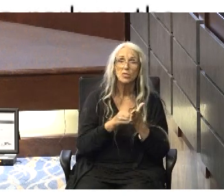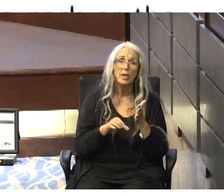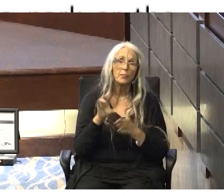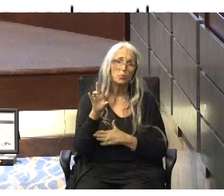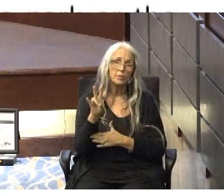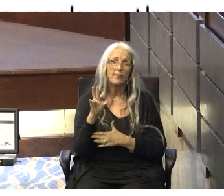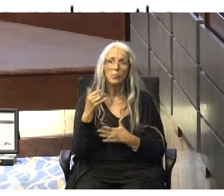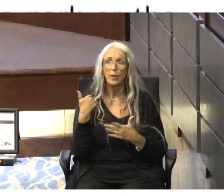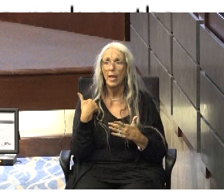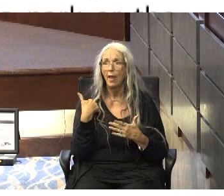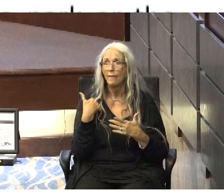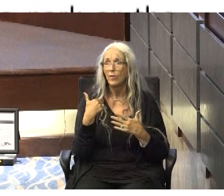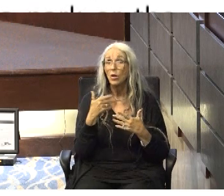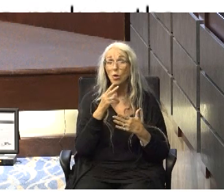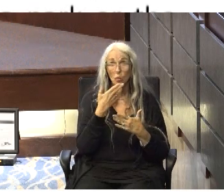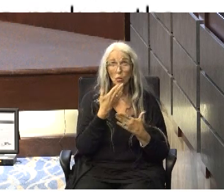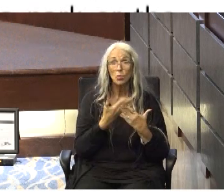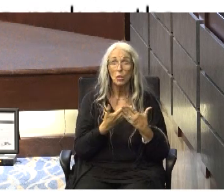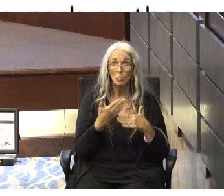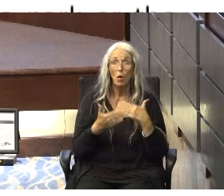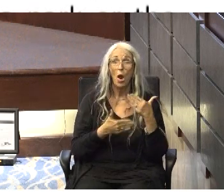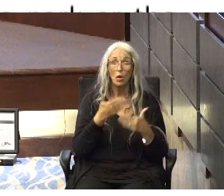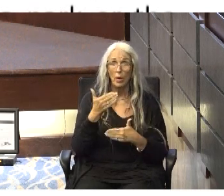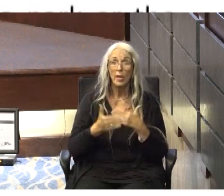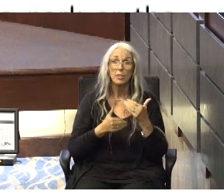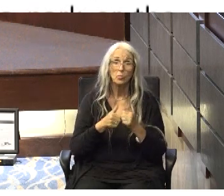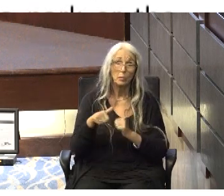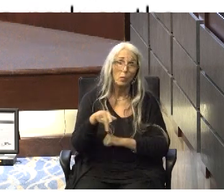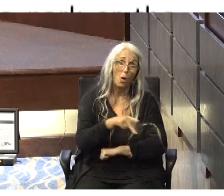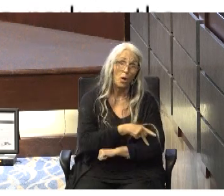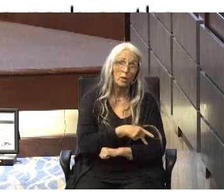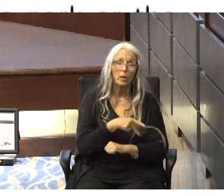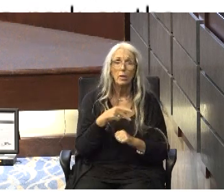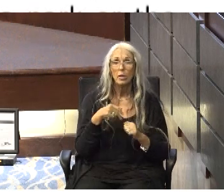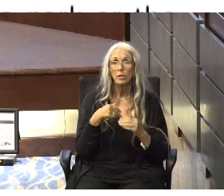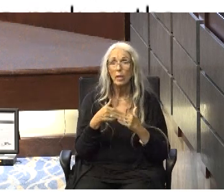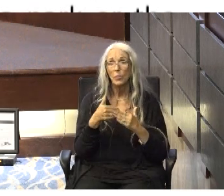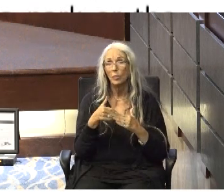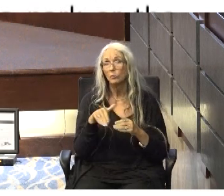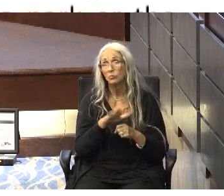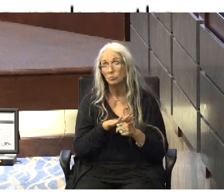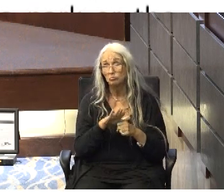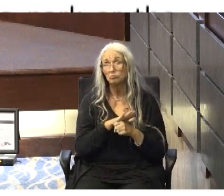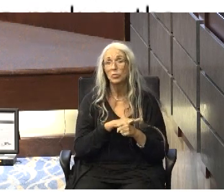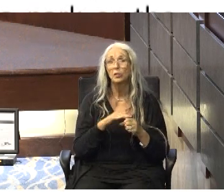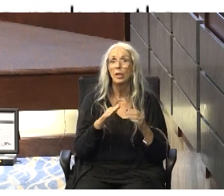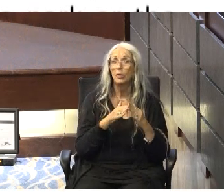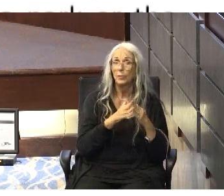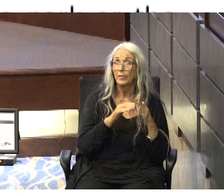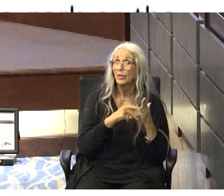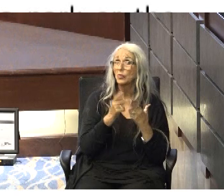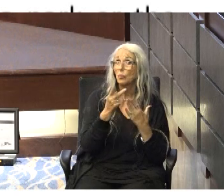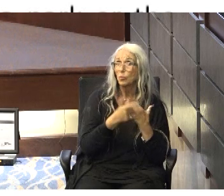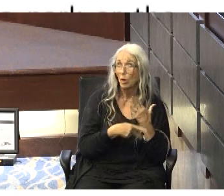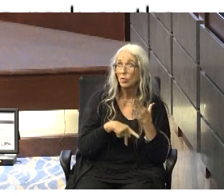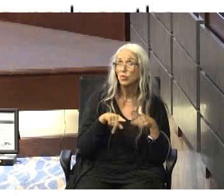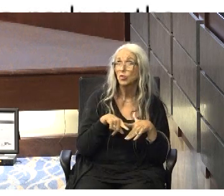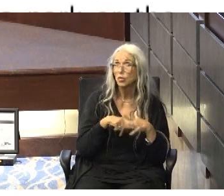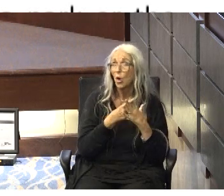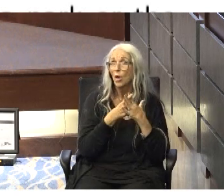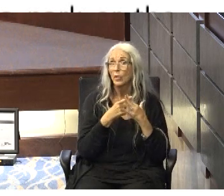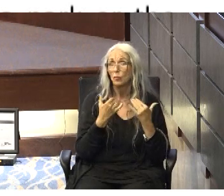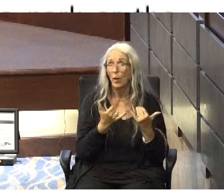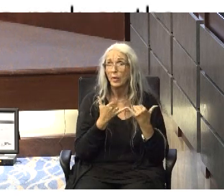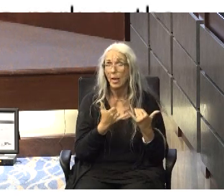some else we've made some good progress on in terms of parks. In a neighborhood community park in China Spring area, that's a project that's kicking off